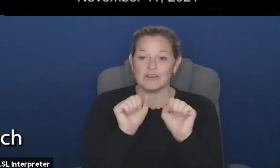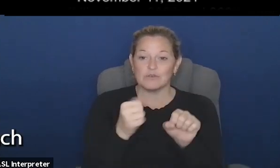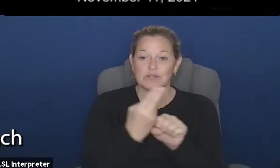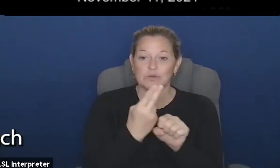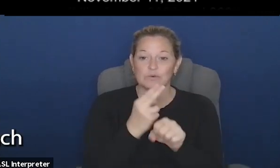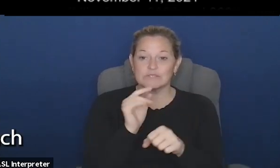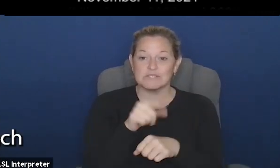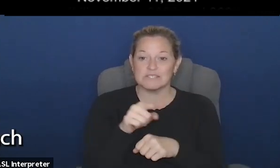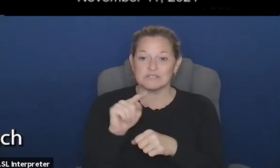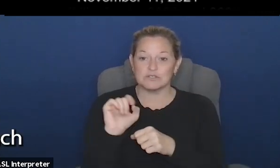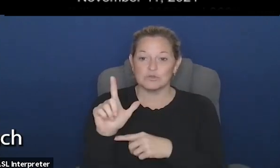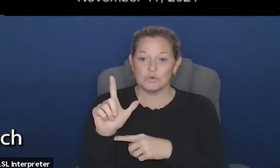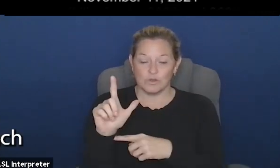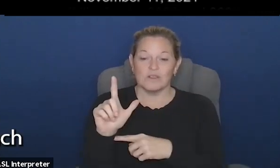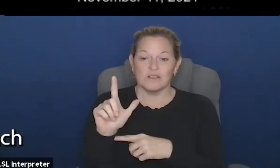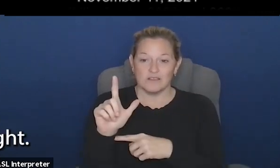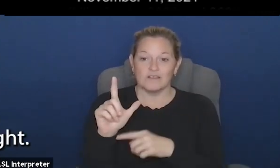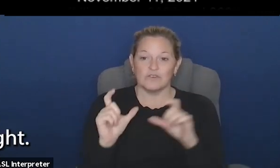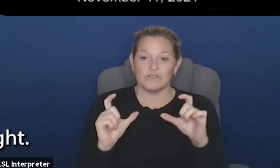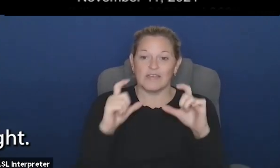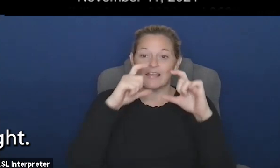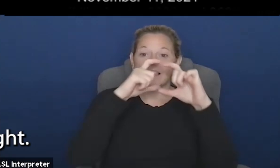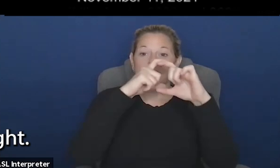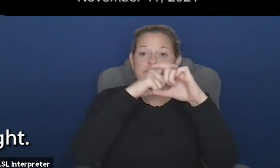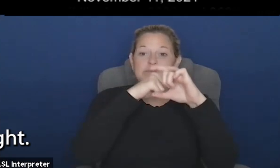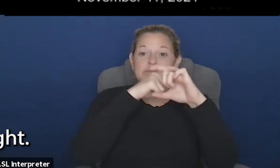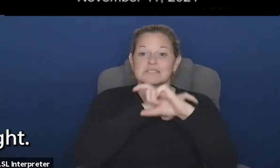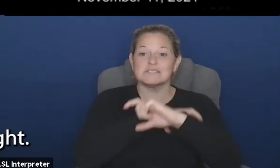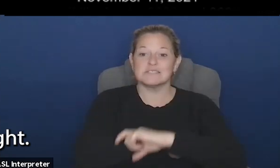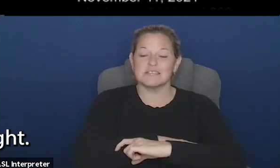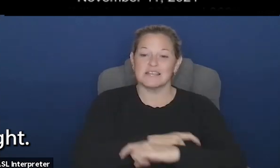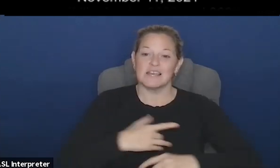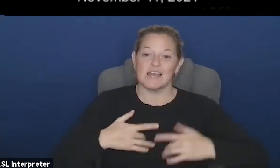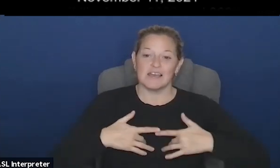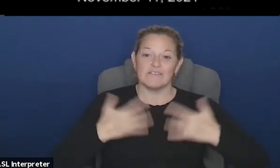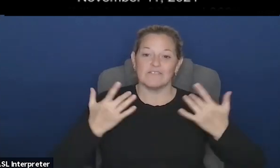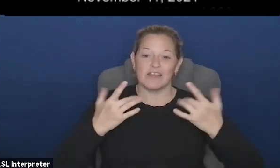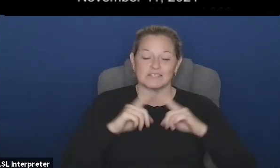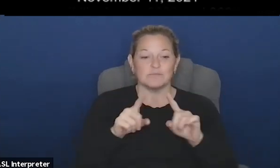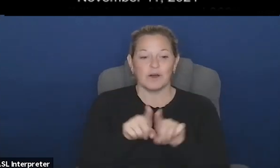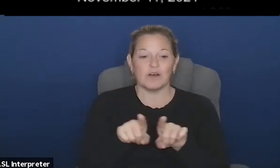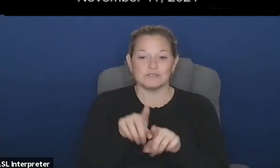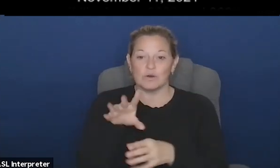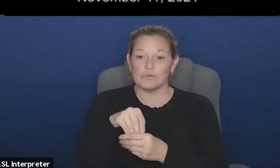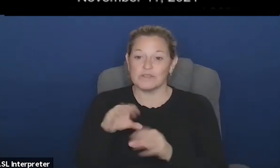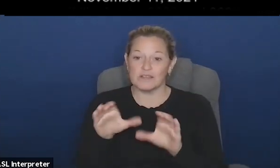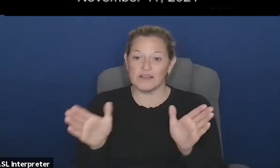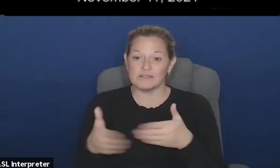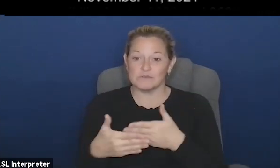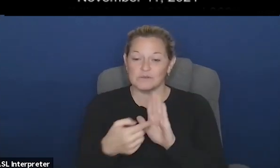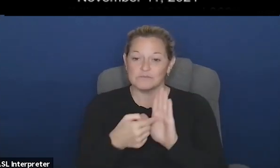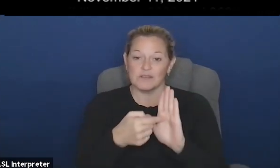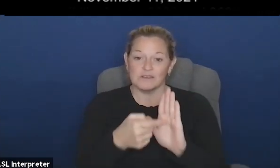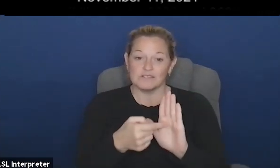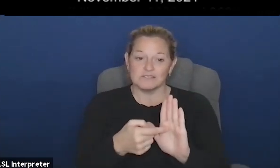at an eclipse event, but also in a classroom or an outreach event to demonstrate these concepts of light. This image here on